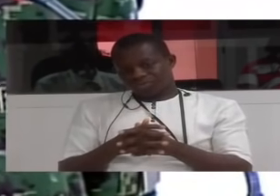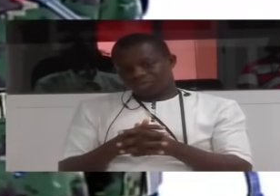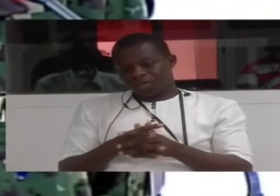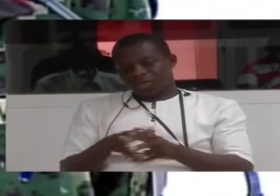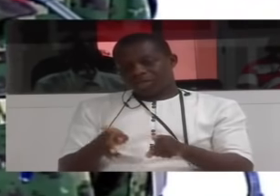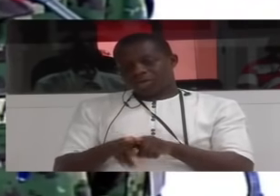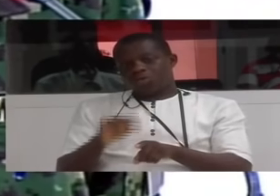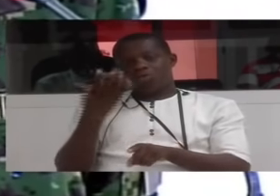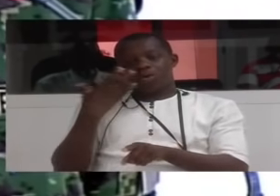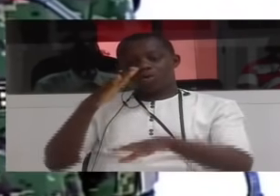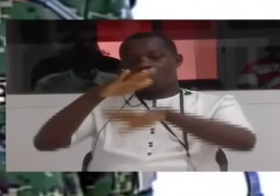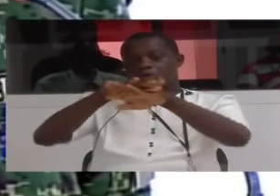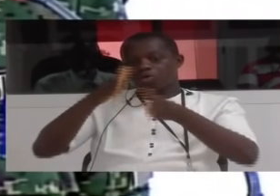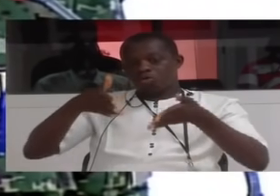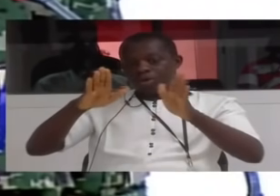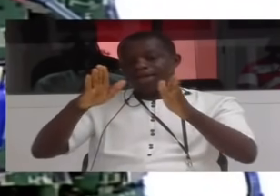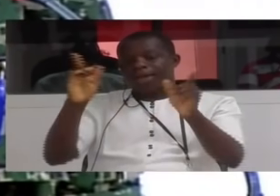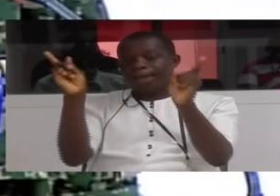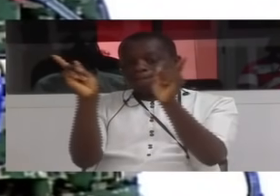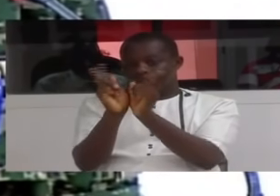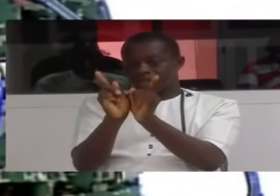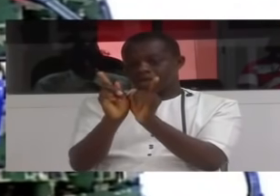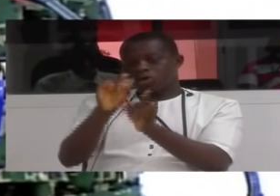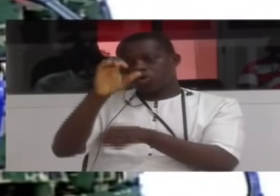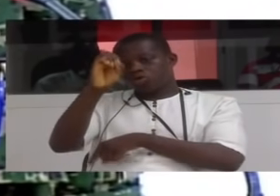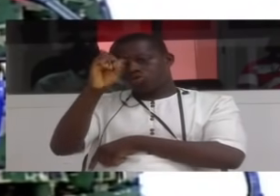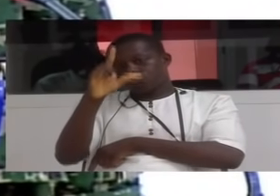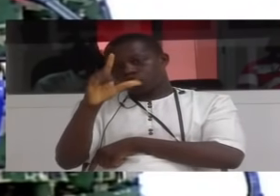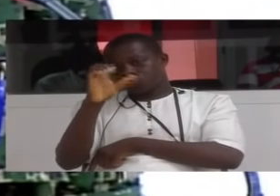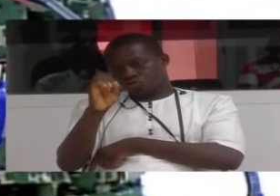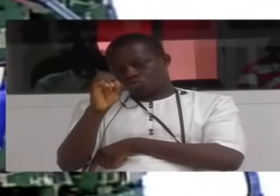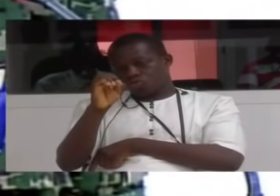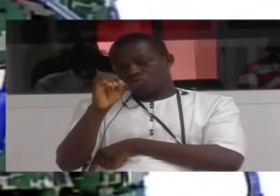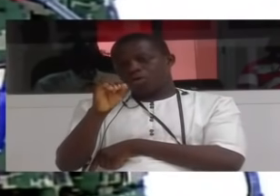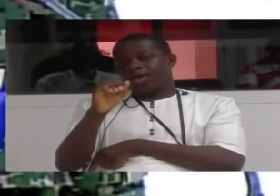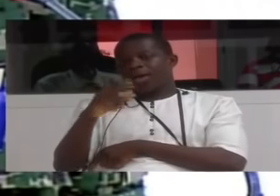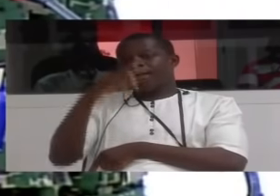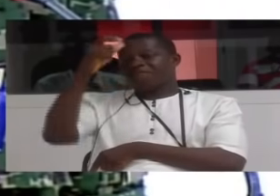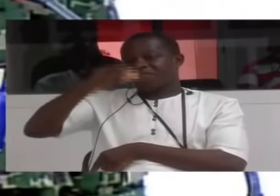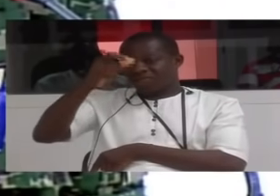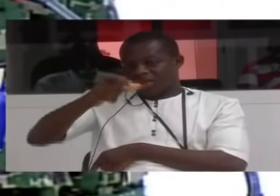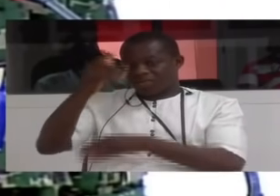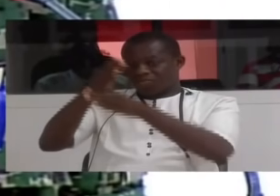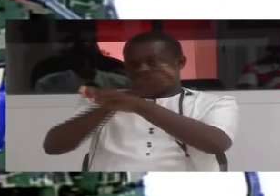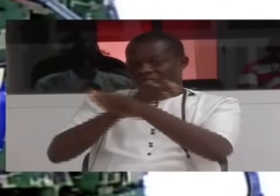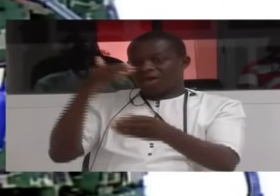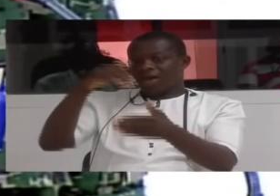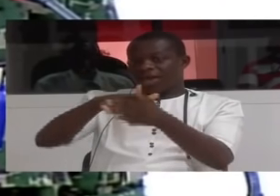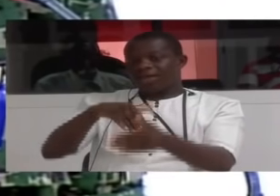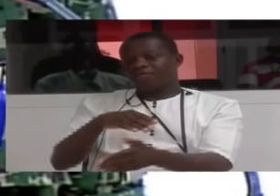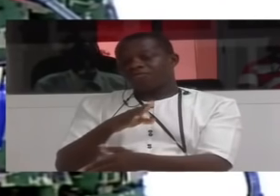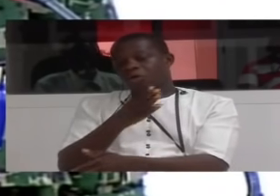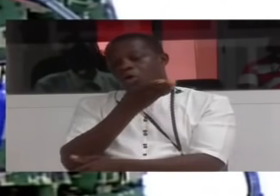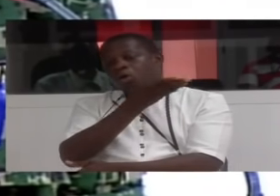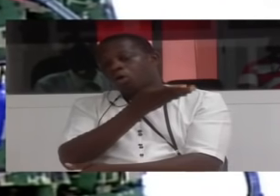Bañ démé be ci yoon dañ tassé ak solo ci dekk bi balanga aga buyam. On our way we met up with